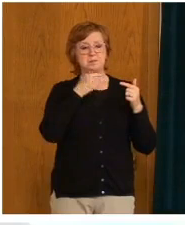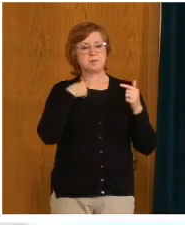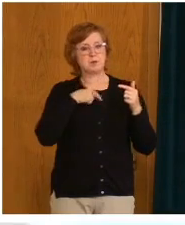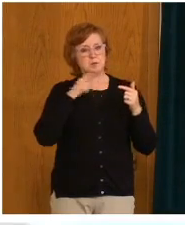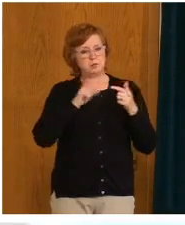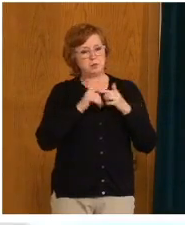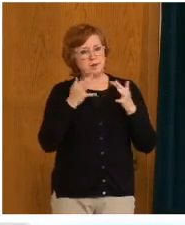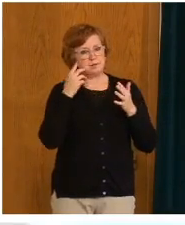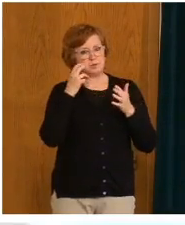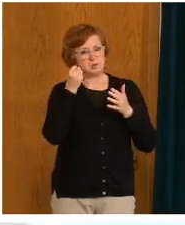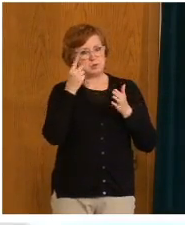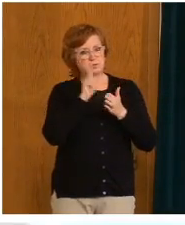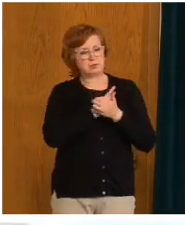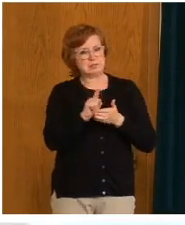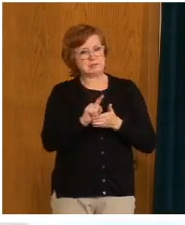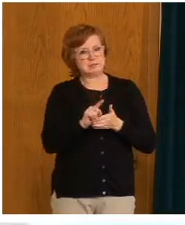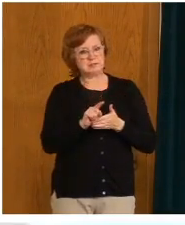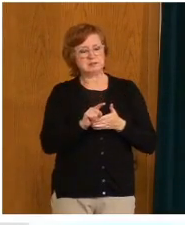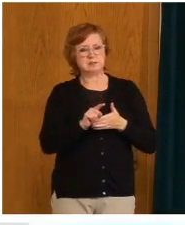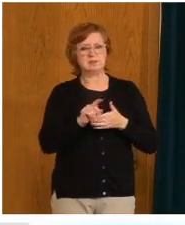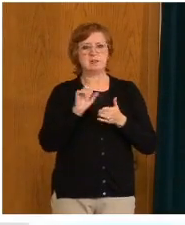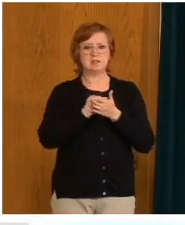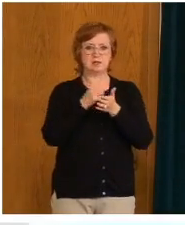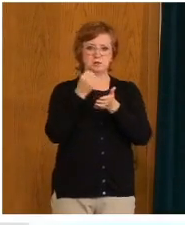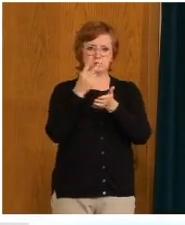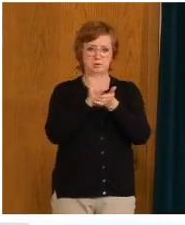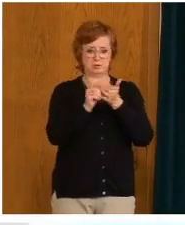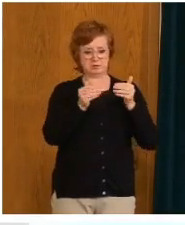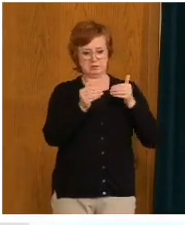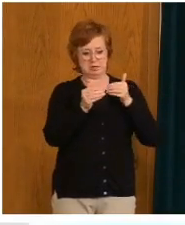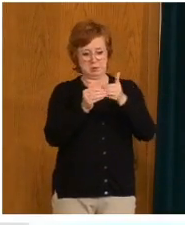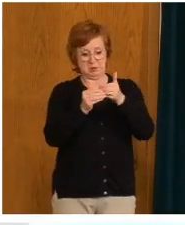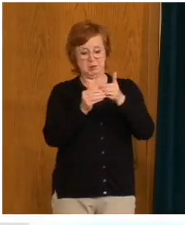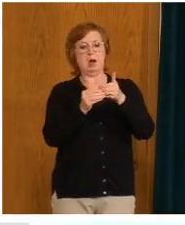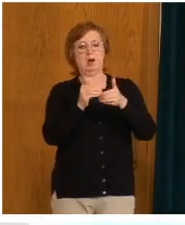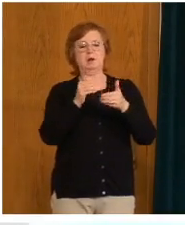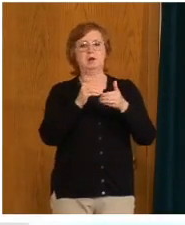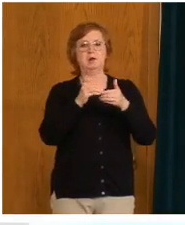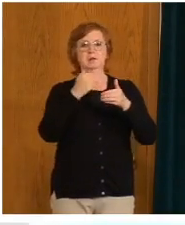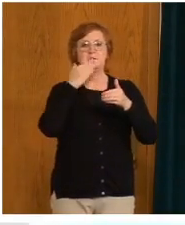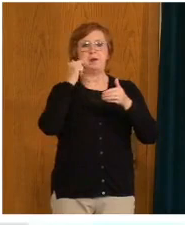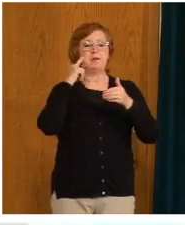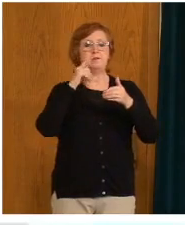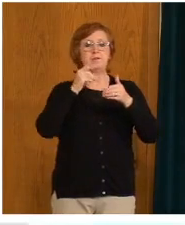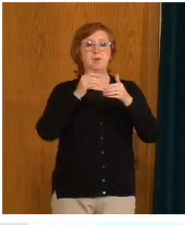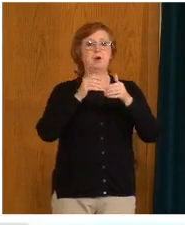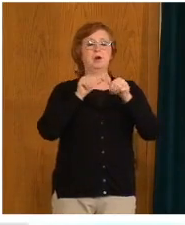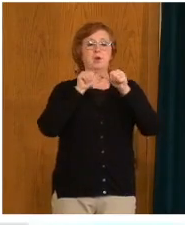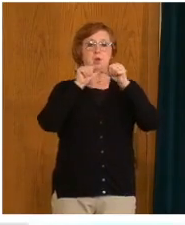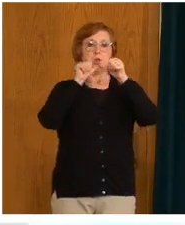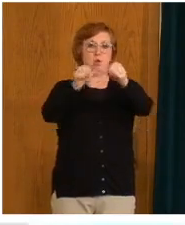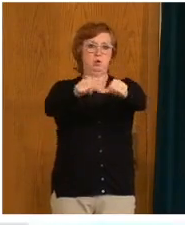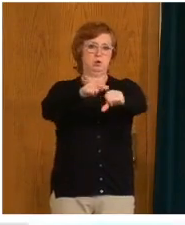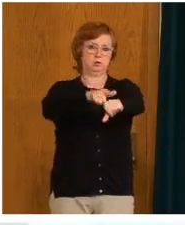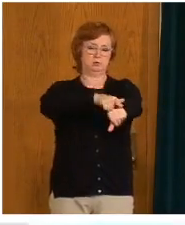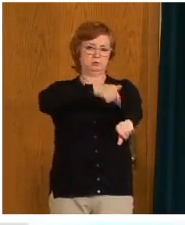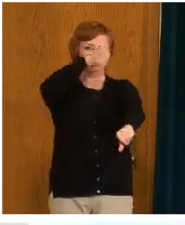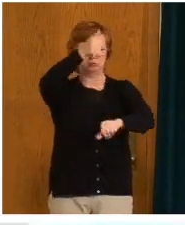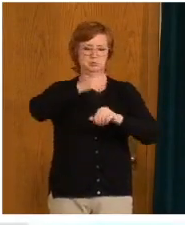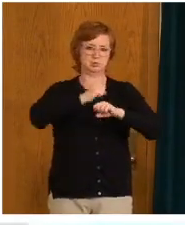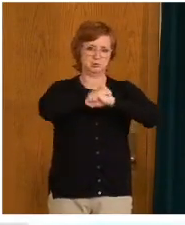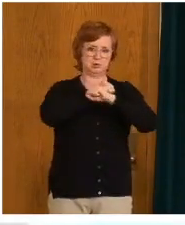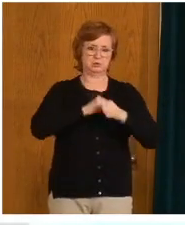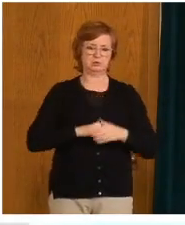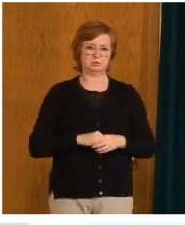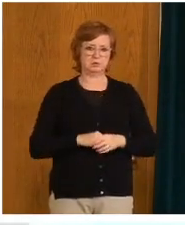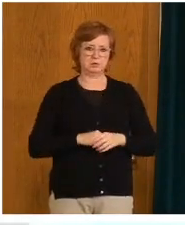12 weeks is really important for long-term protection, because the aim of focus and finish, the aim of 2 doses is we're not just